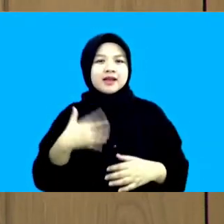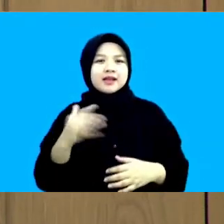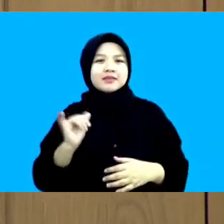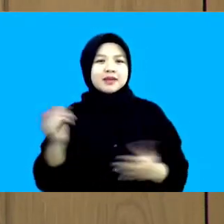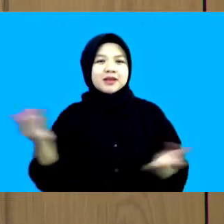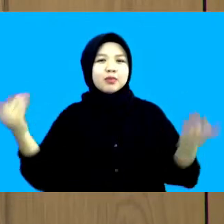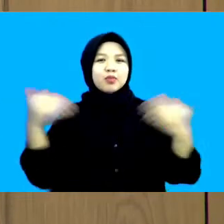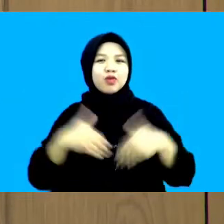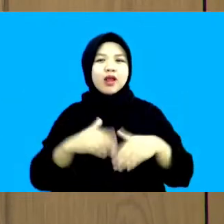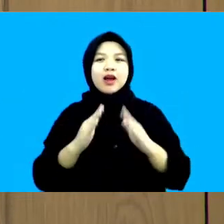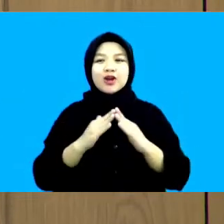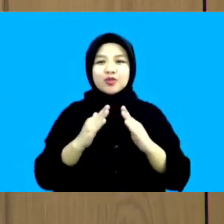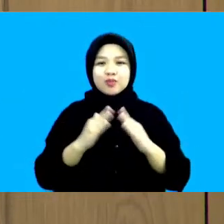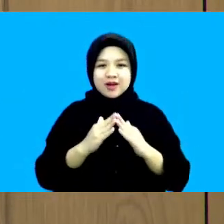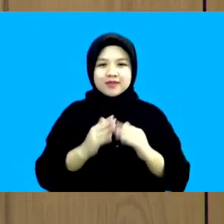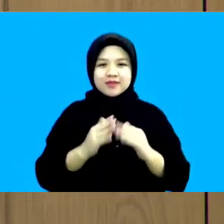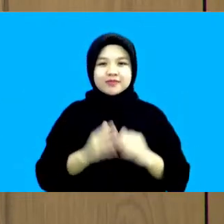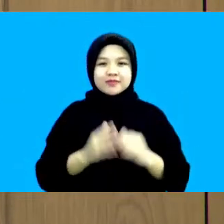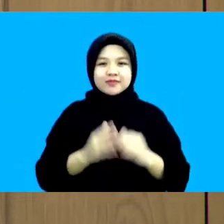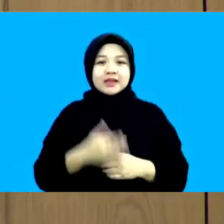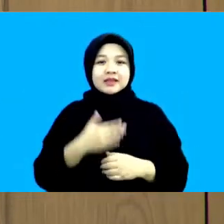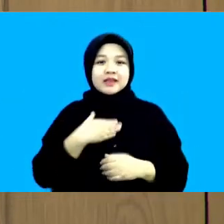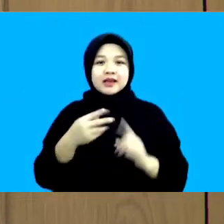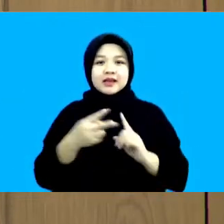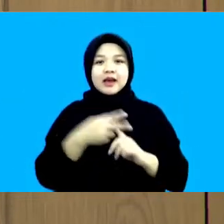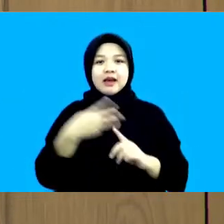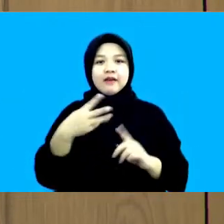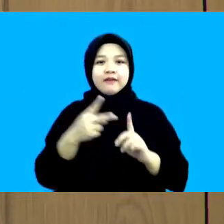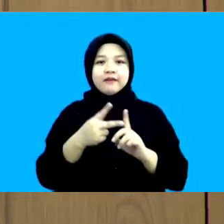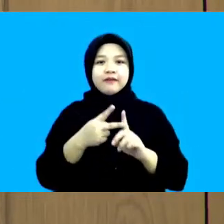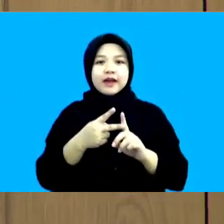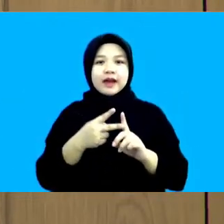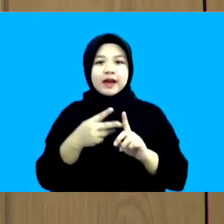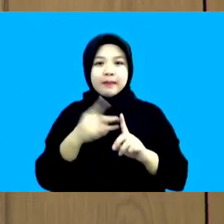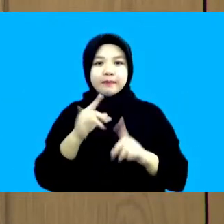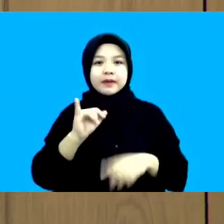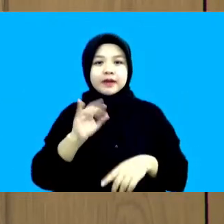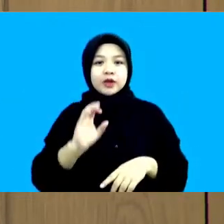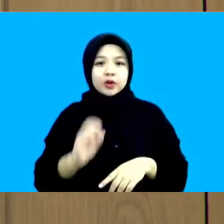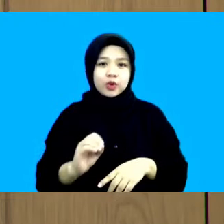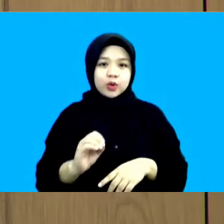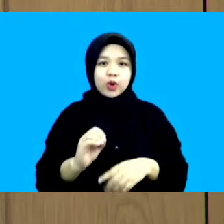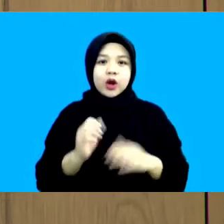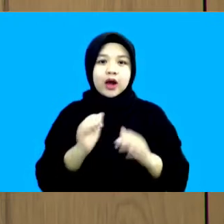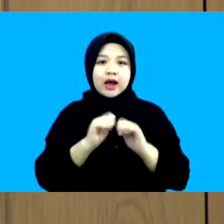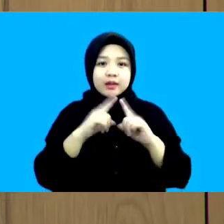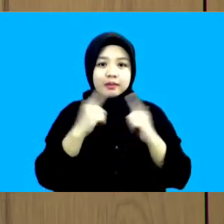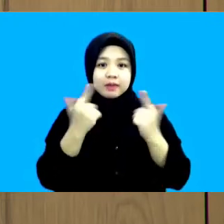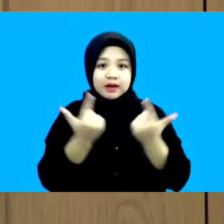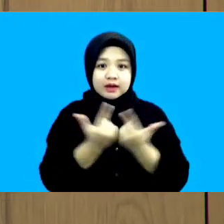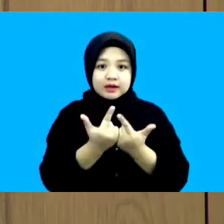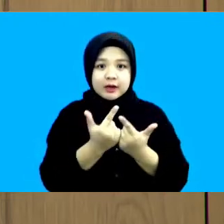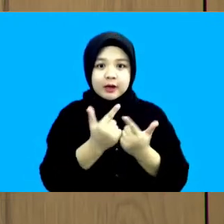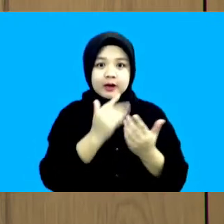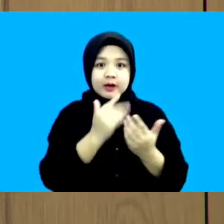I'm Febrio Kacaribu. I'm the Chief of the Fiscal Policy Agency at Ministry of Finance, Republic of